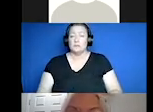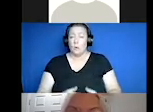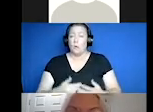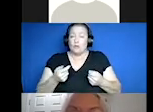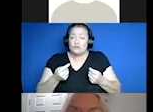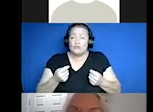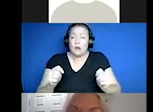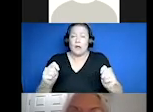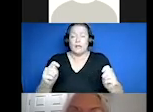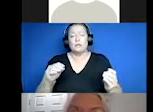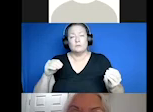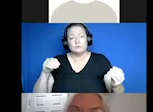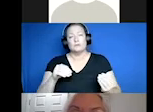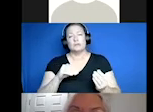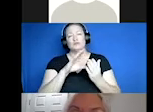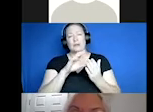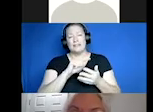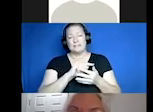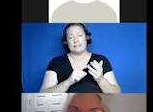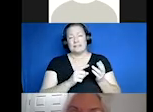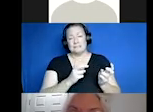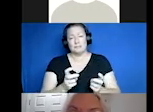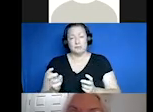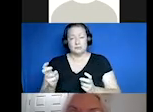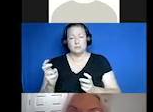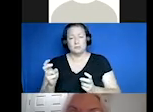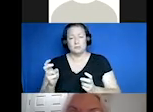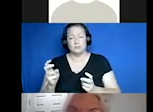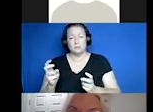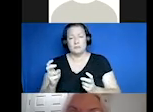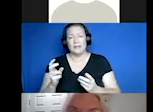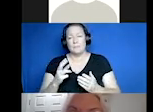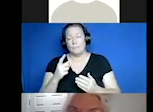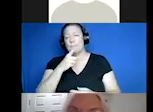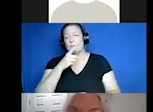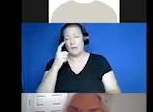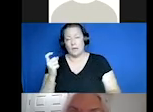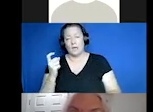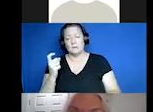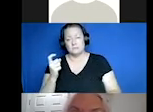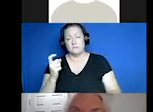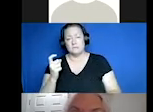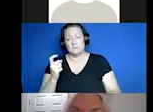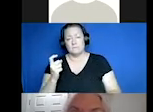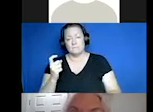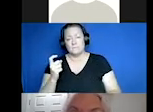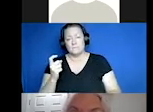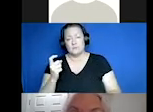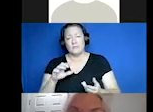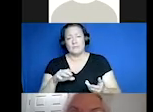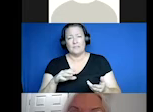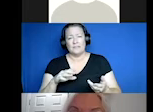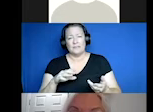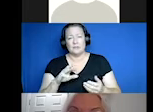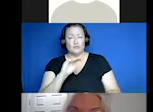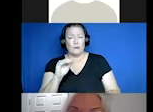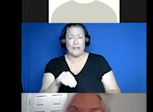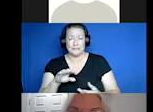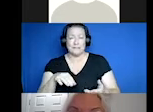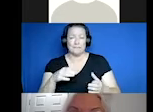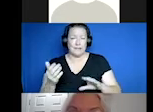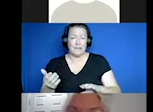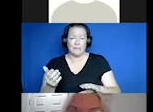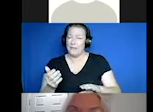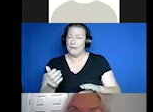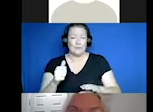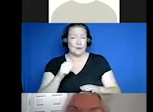to address these issues as a result of the that the rates of mortality do